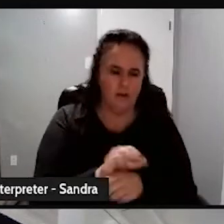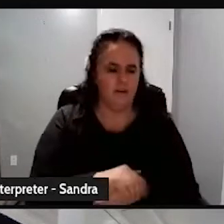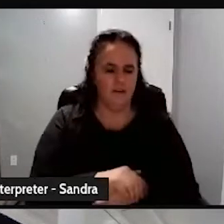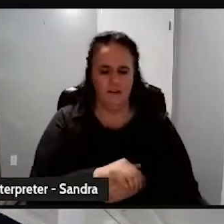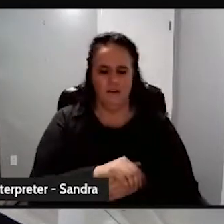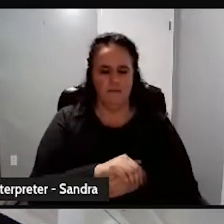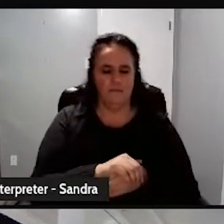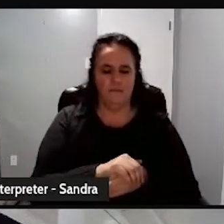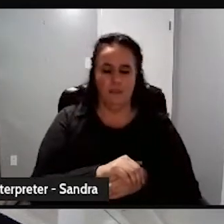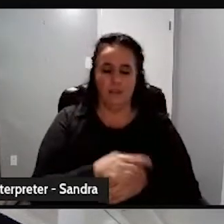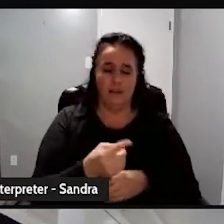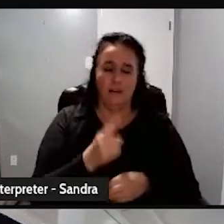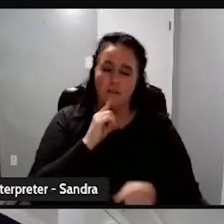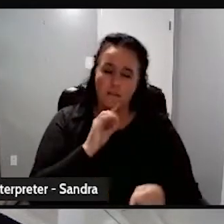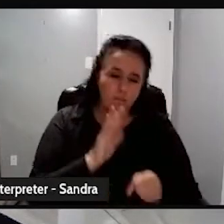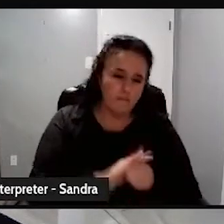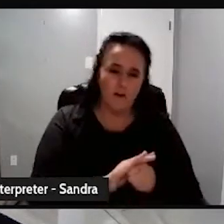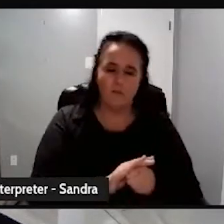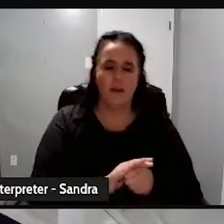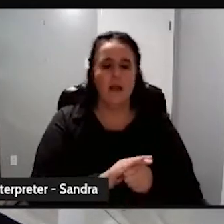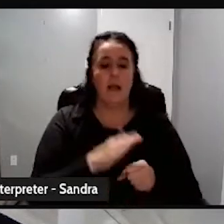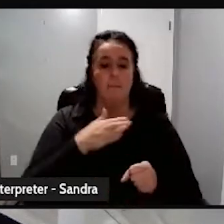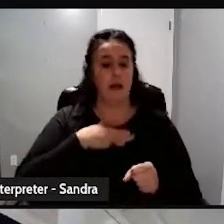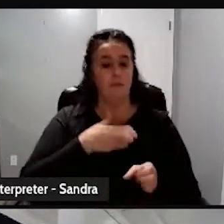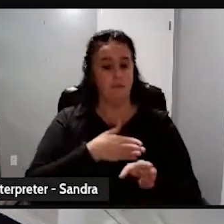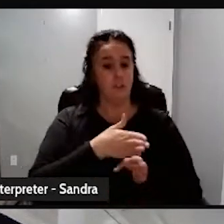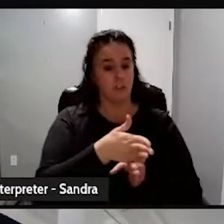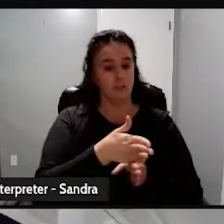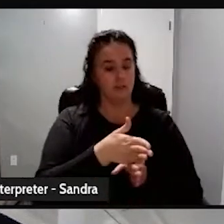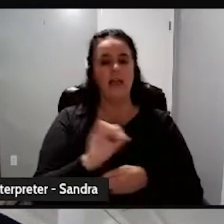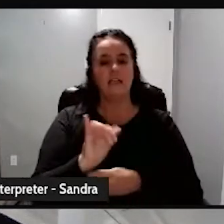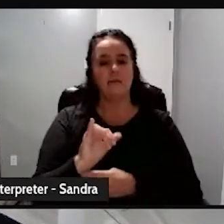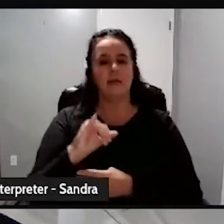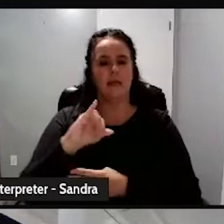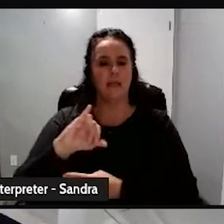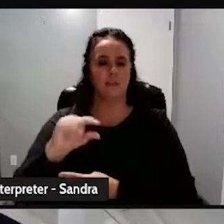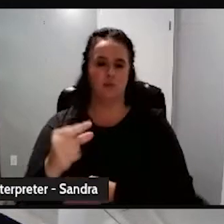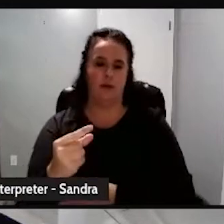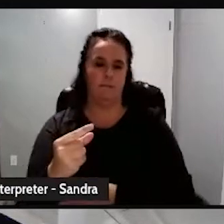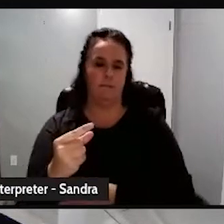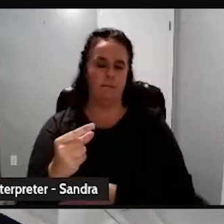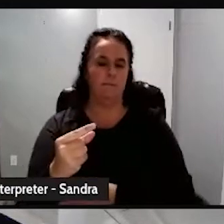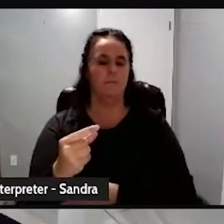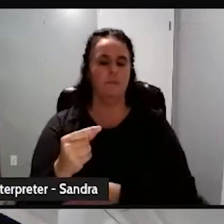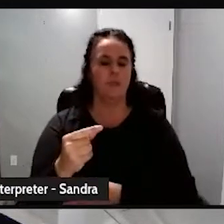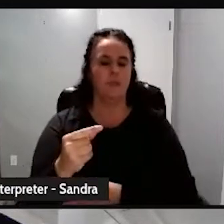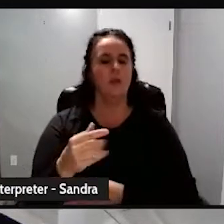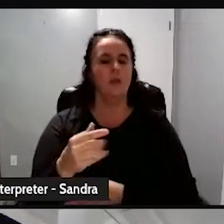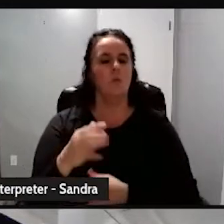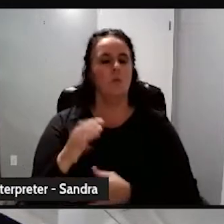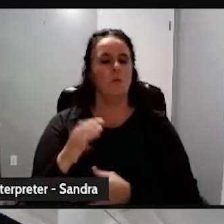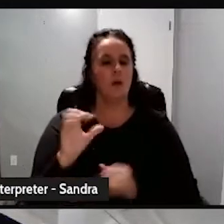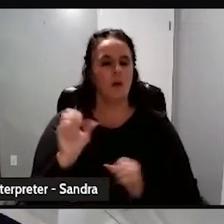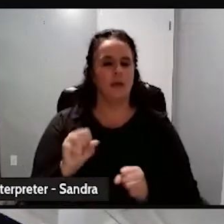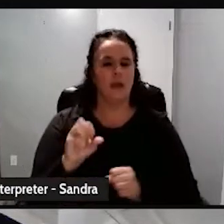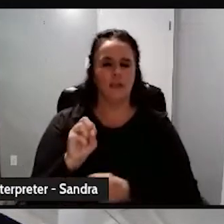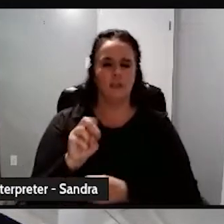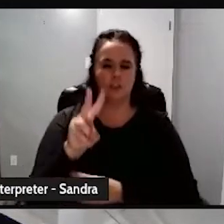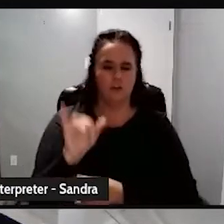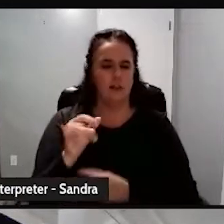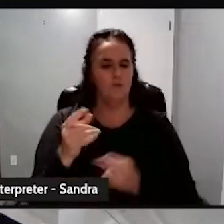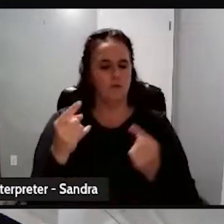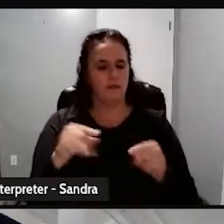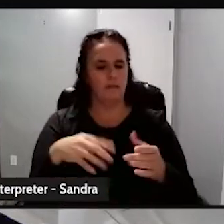assured of my professionalism, and things like Instagram, where you can instantly take a survey of what's happening in the visual